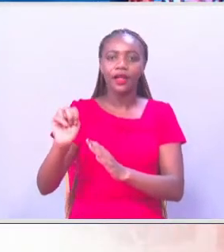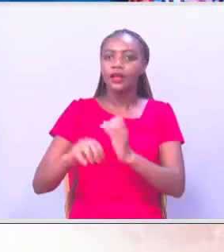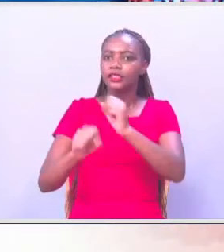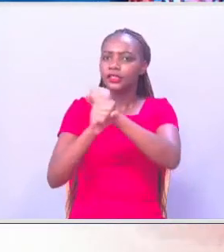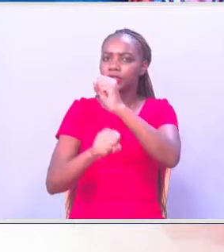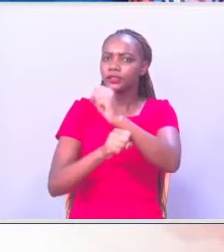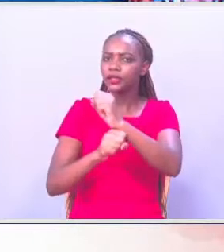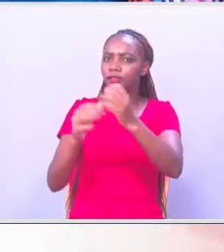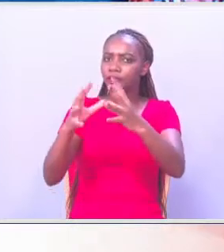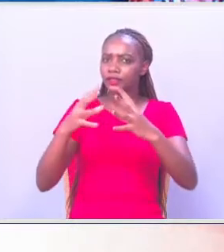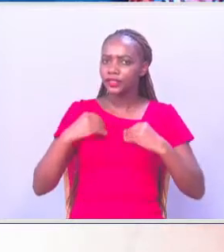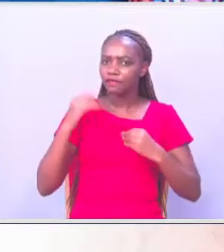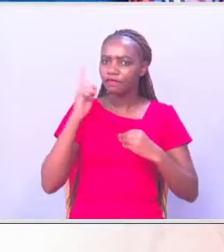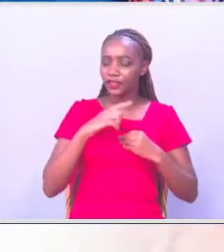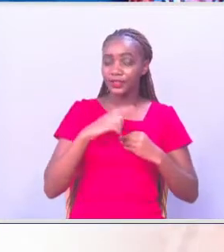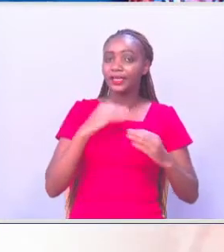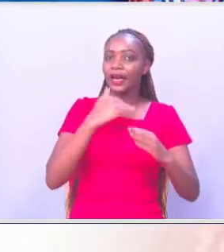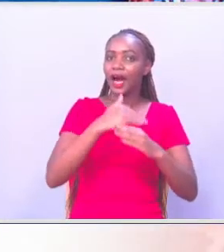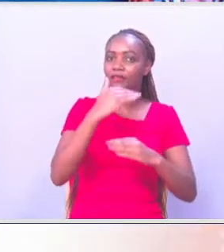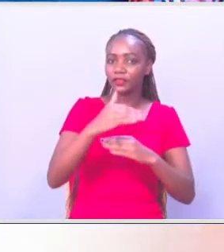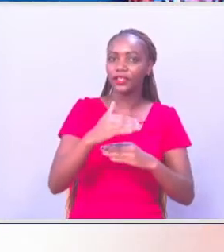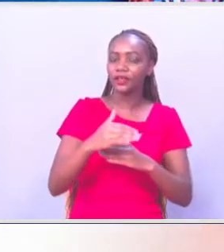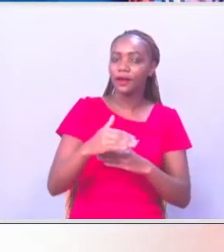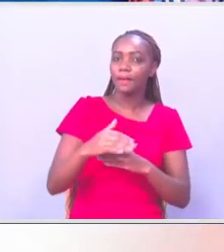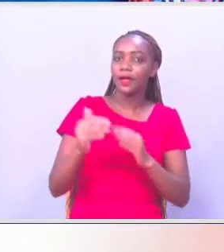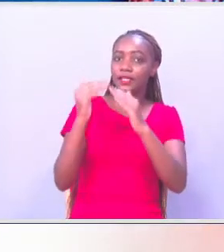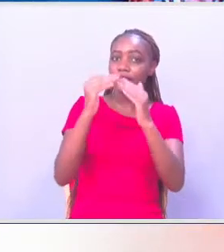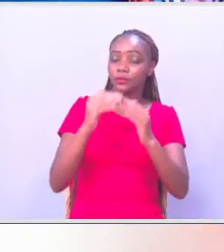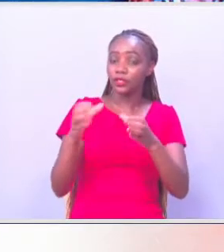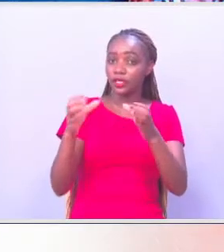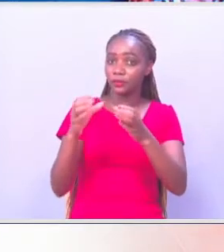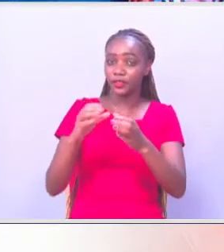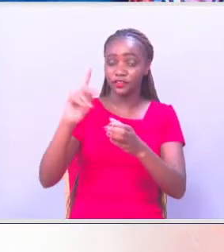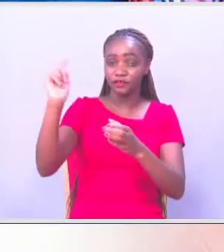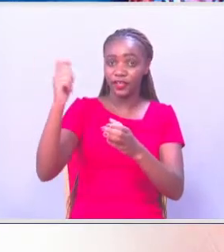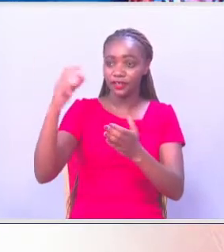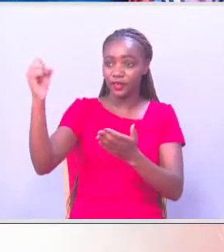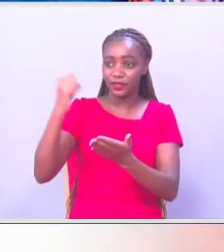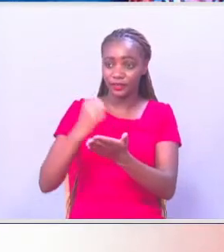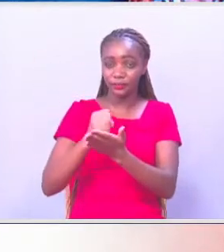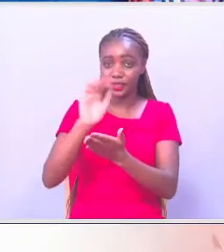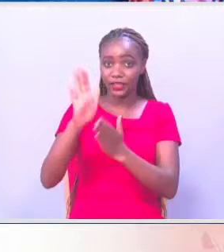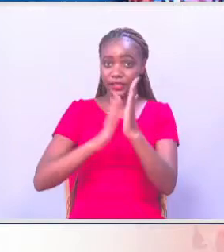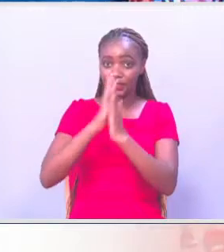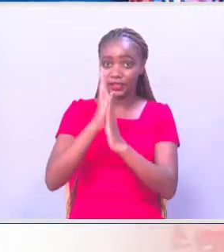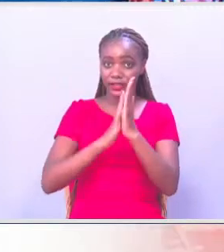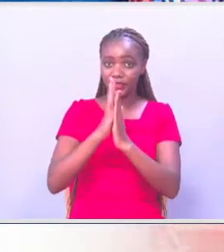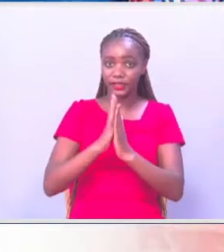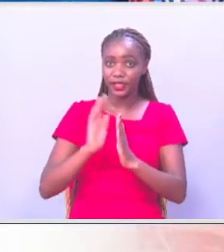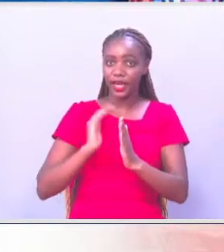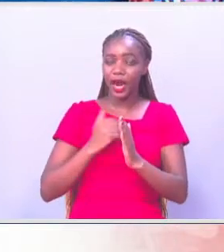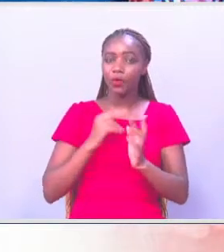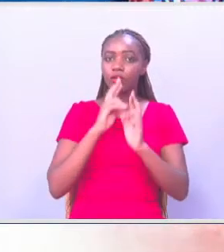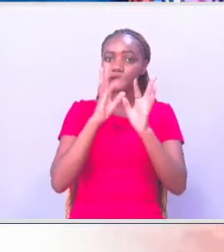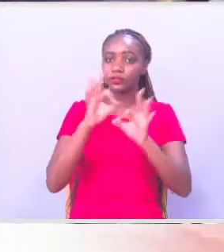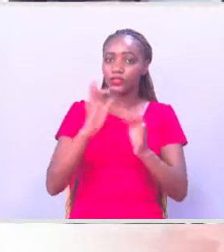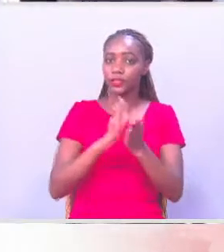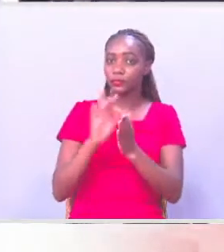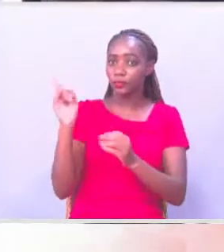today after the Nyanza Democratic Party of Kenya branch endorsed his presidential bid. Vincent Karoki